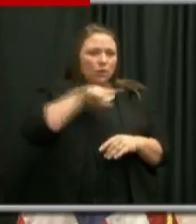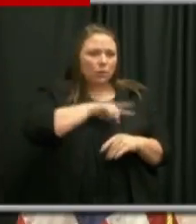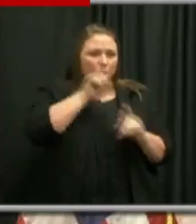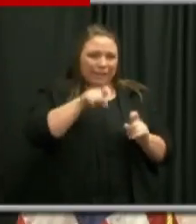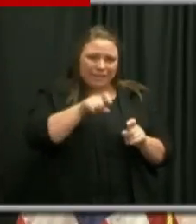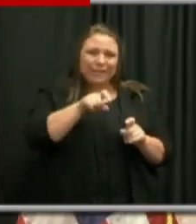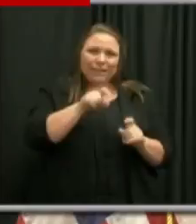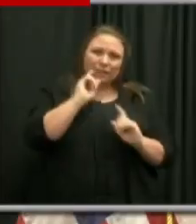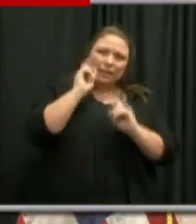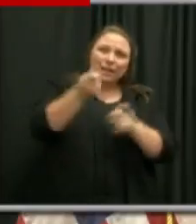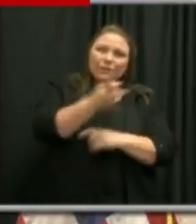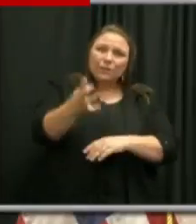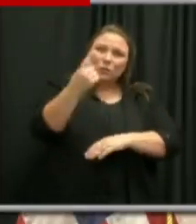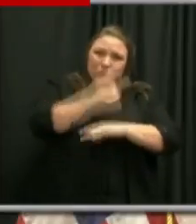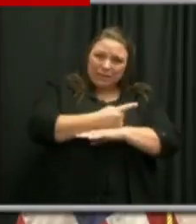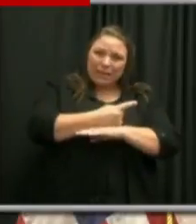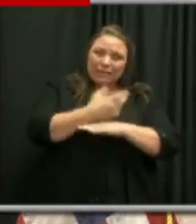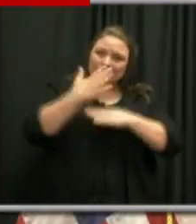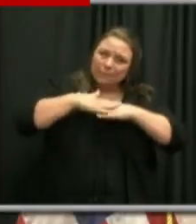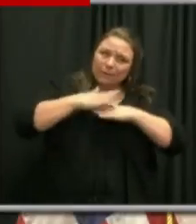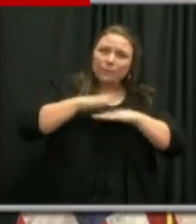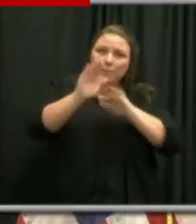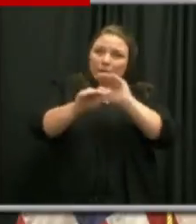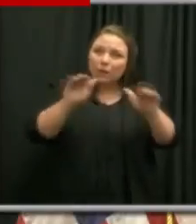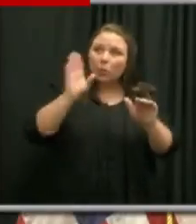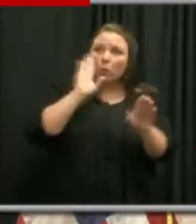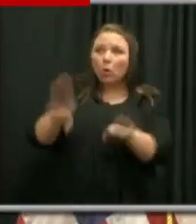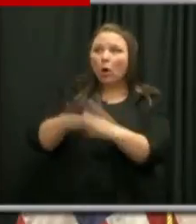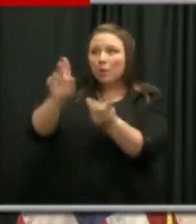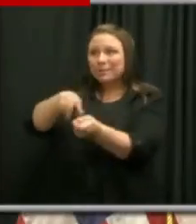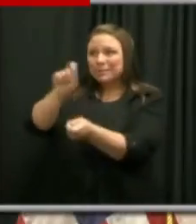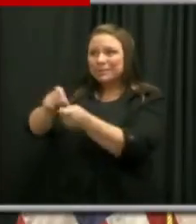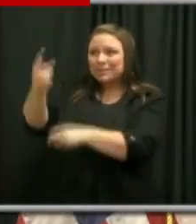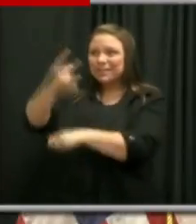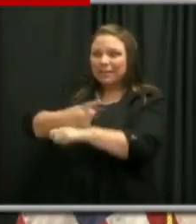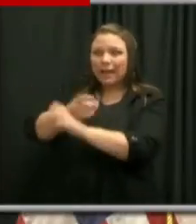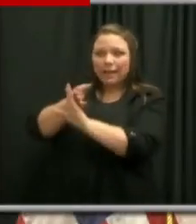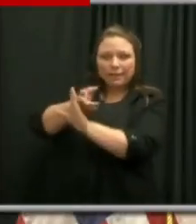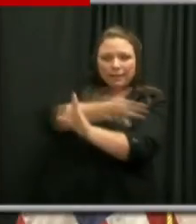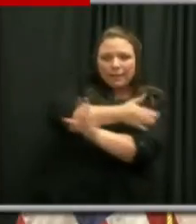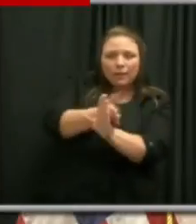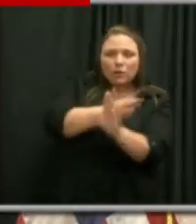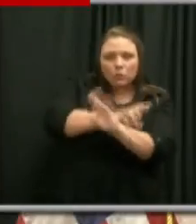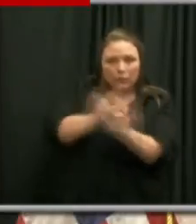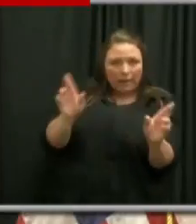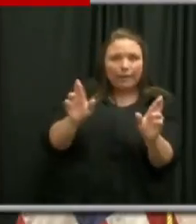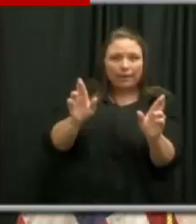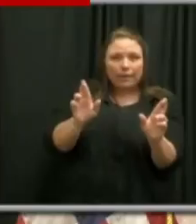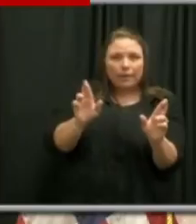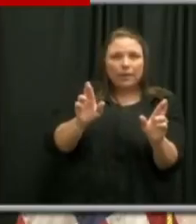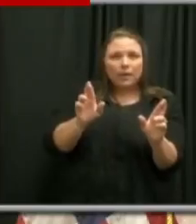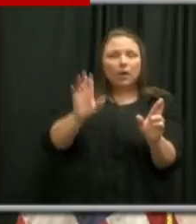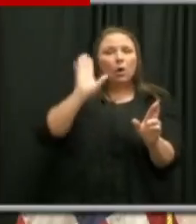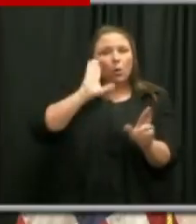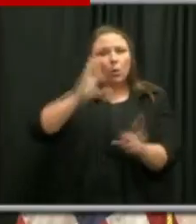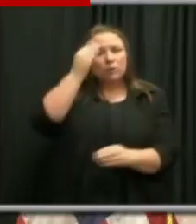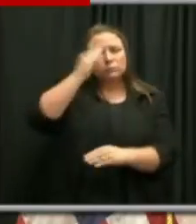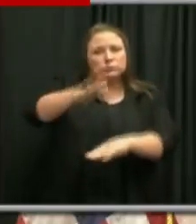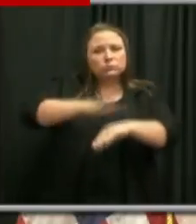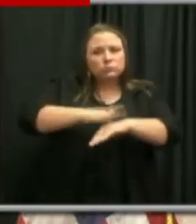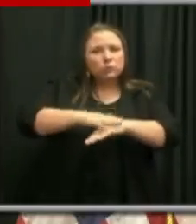give a few days at least for people to know, hey, we're going to open up on this day. So there will be some